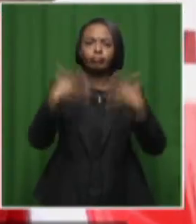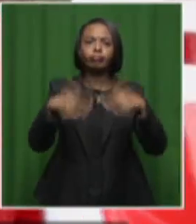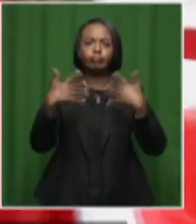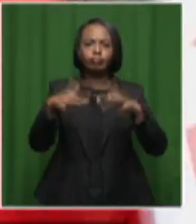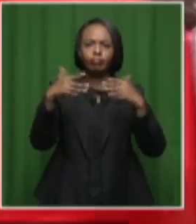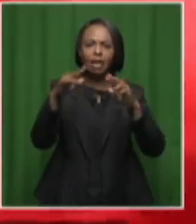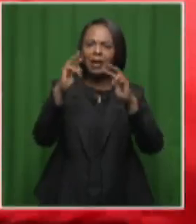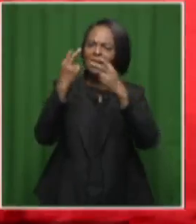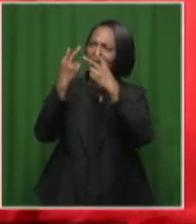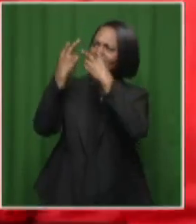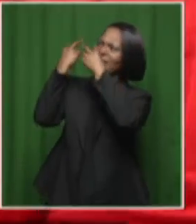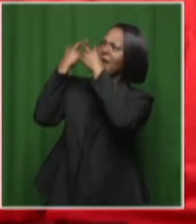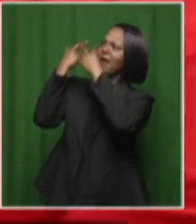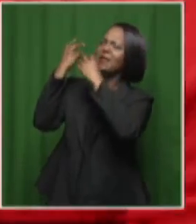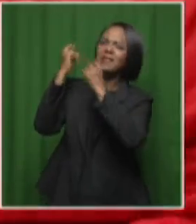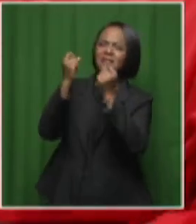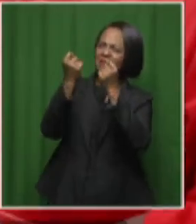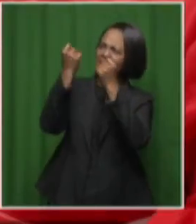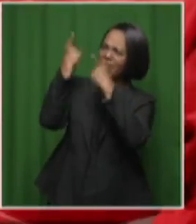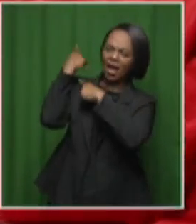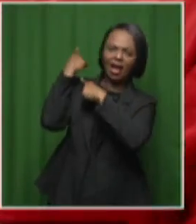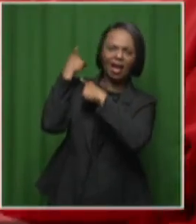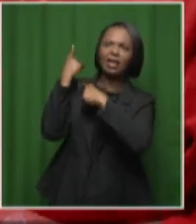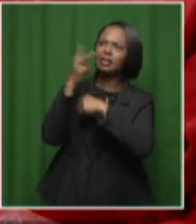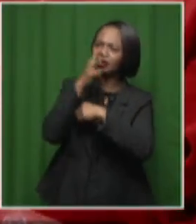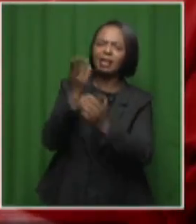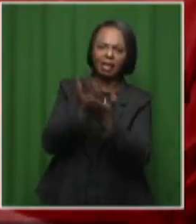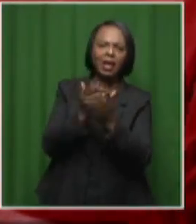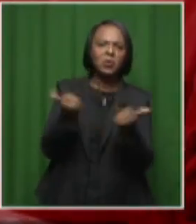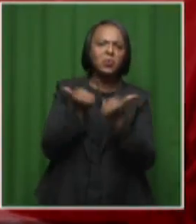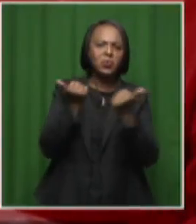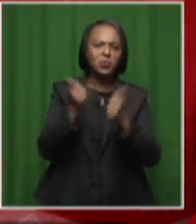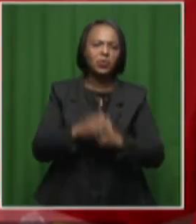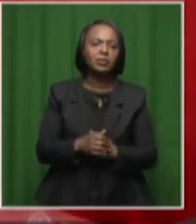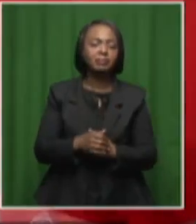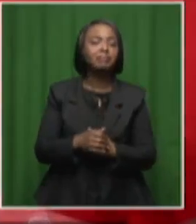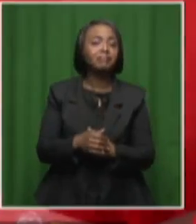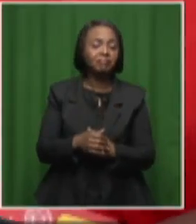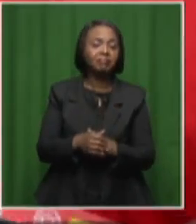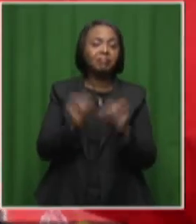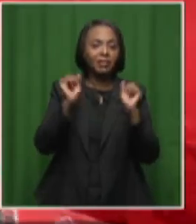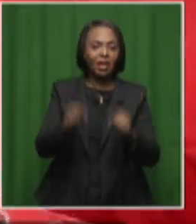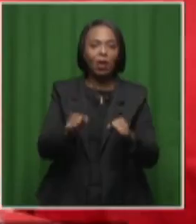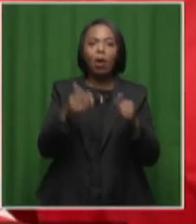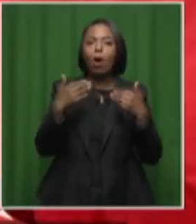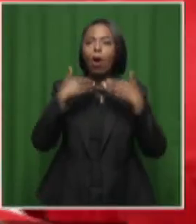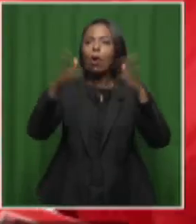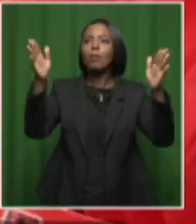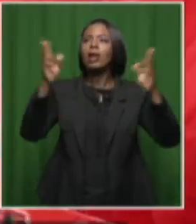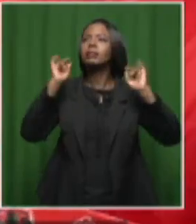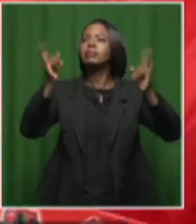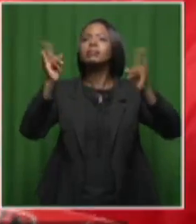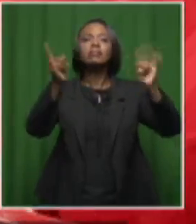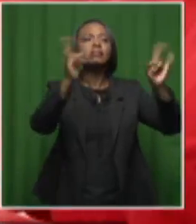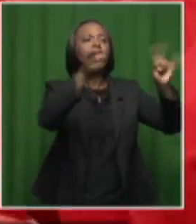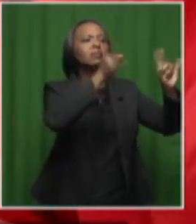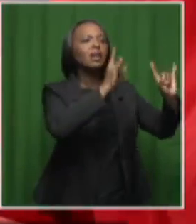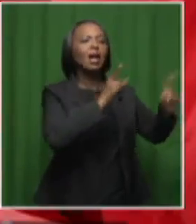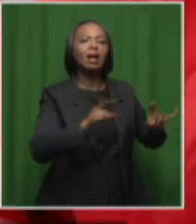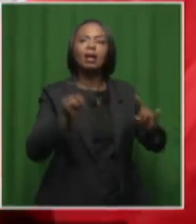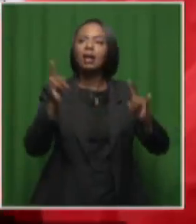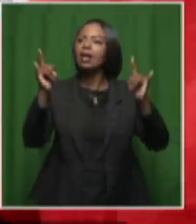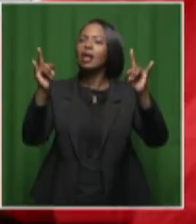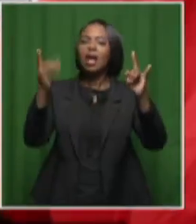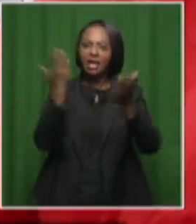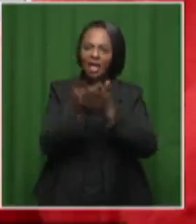can see from here. The open top experience cannot be compared to any other. You get to see what you